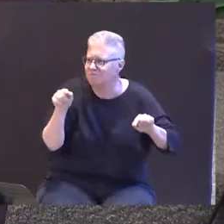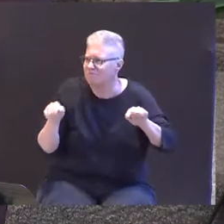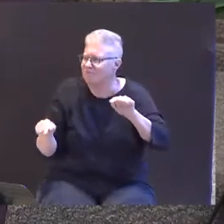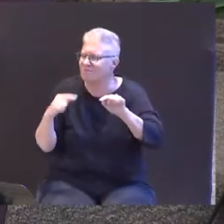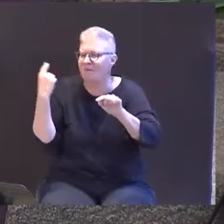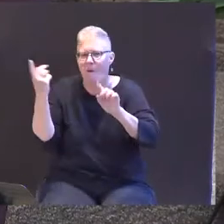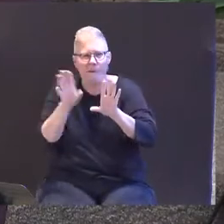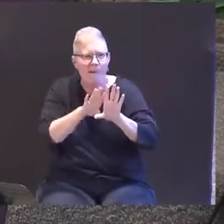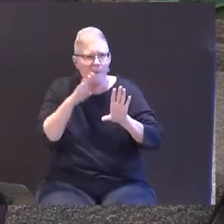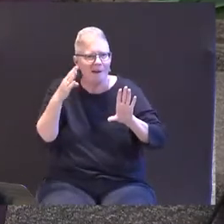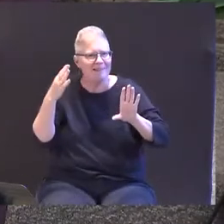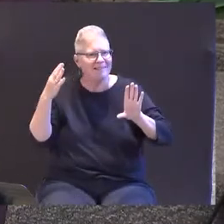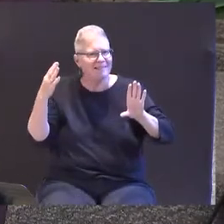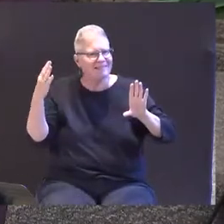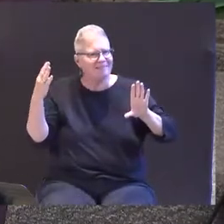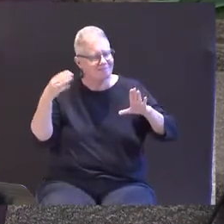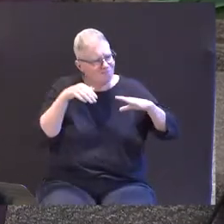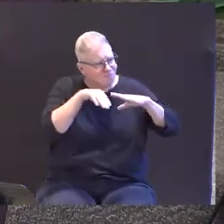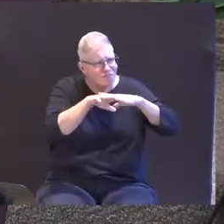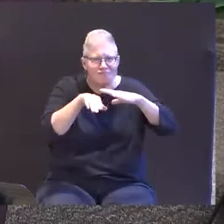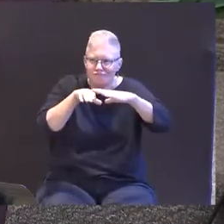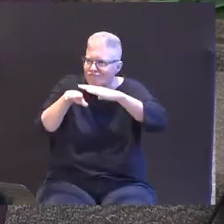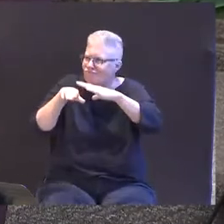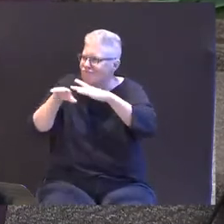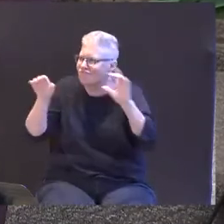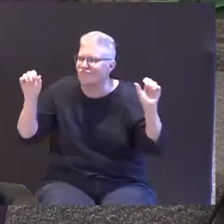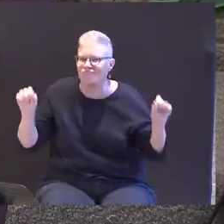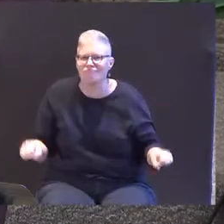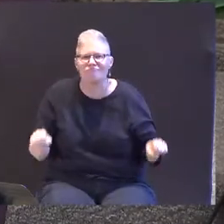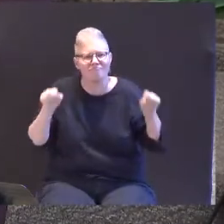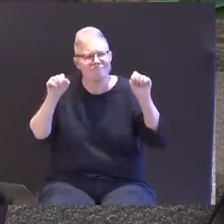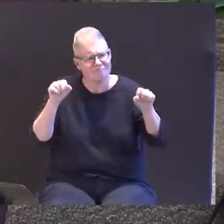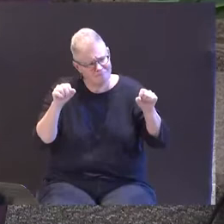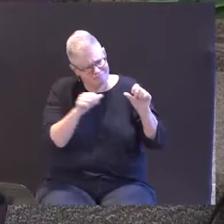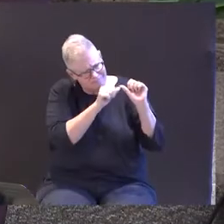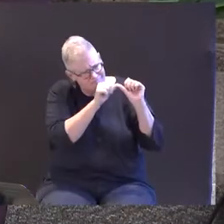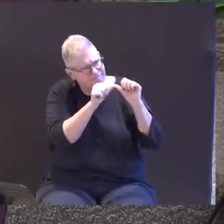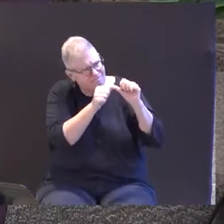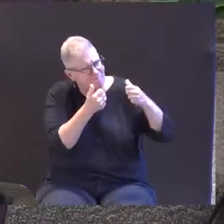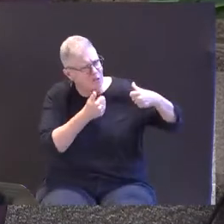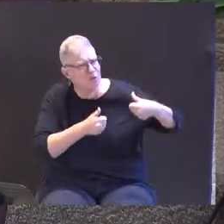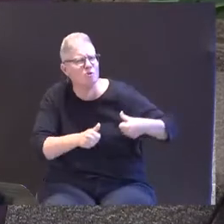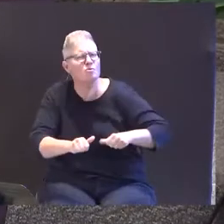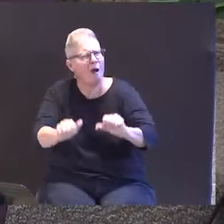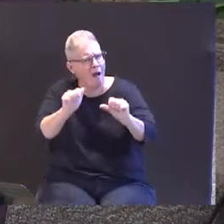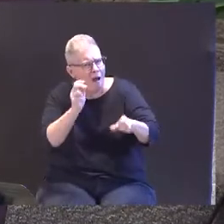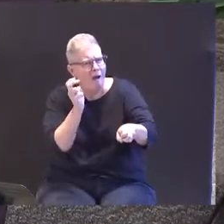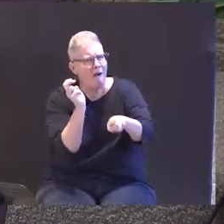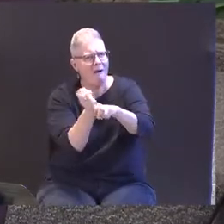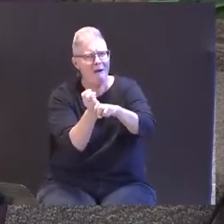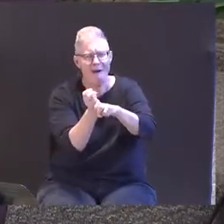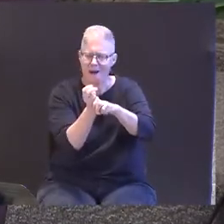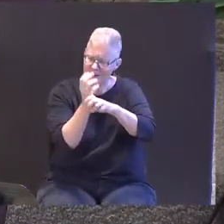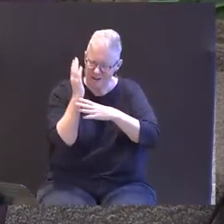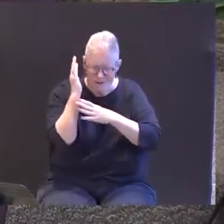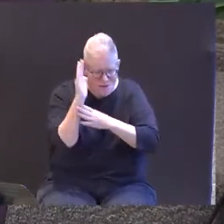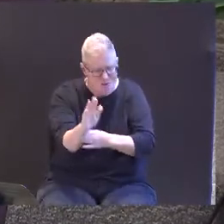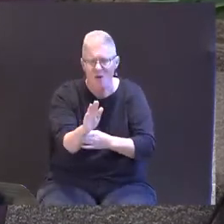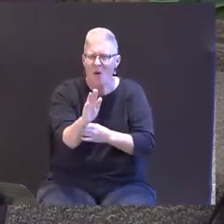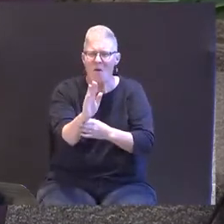on. Just keep on pushing hard, boy. Try as you may, you're gonna wind up where you